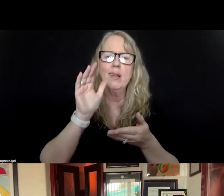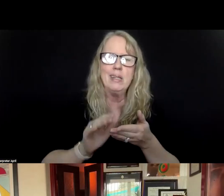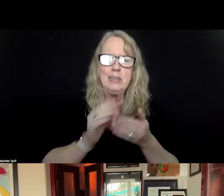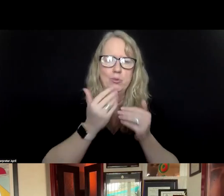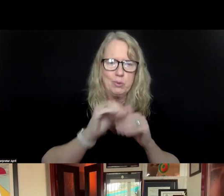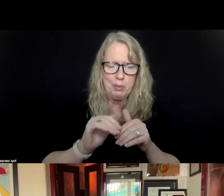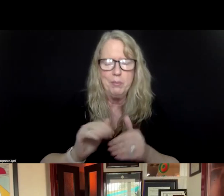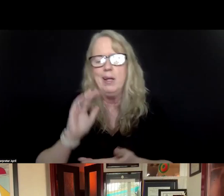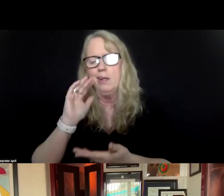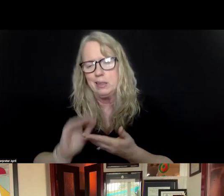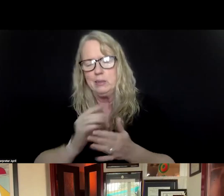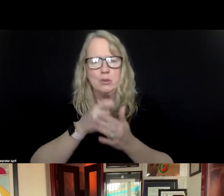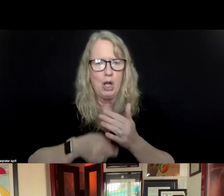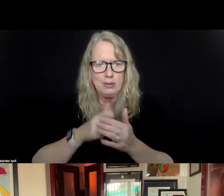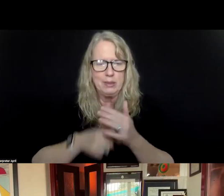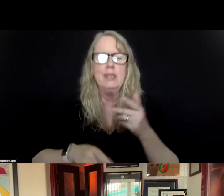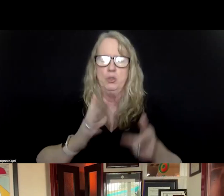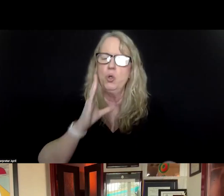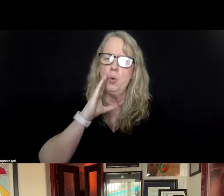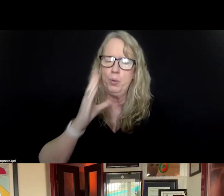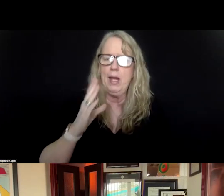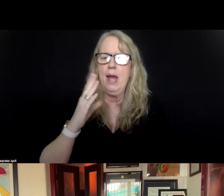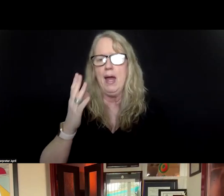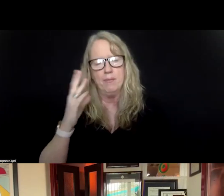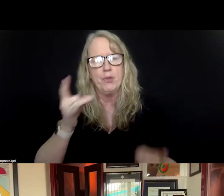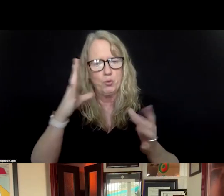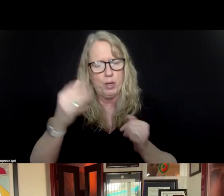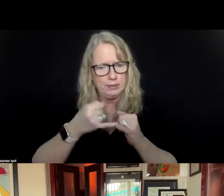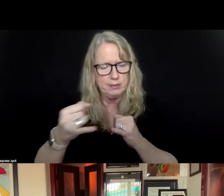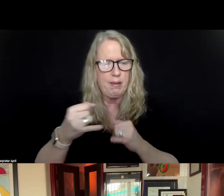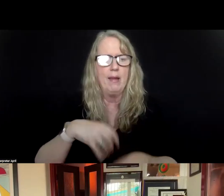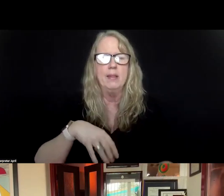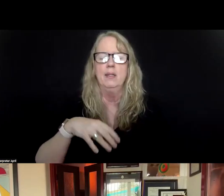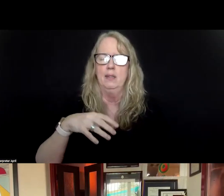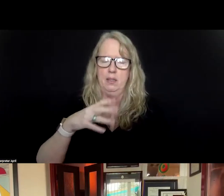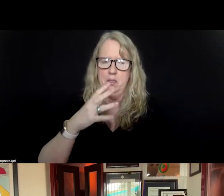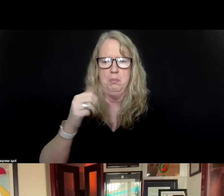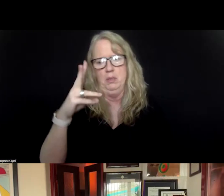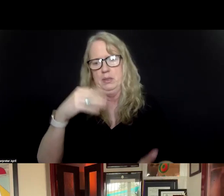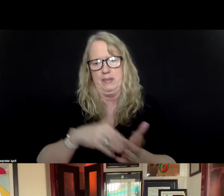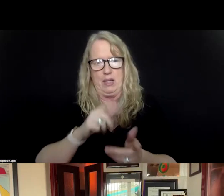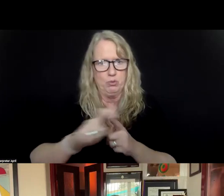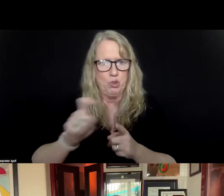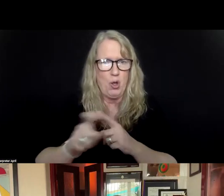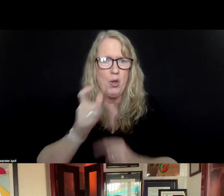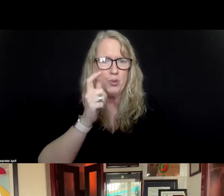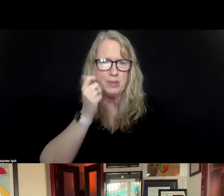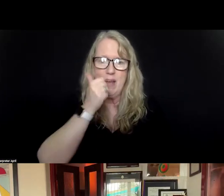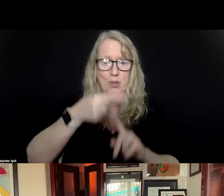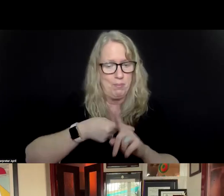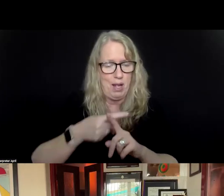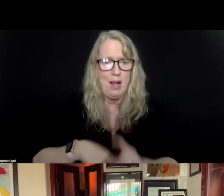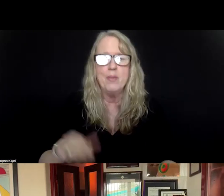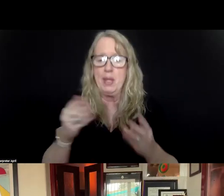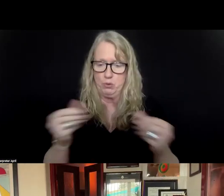least costly. So you've got our crisis line, which now 988 points to, that gets about 6,000 calls a month in Pima County. They resolve